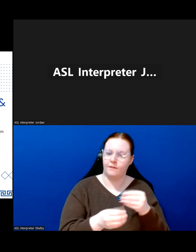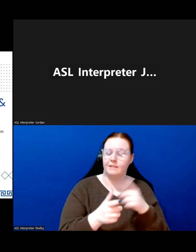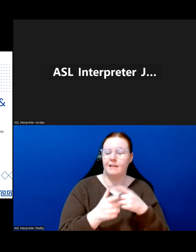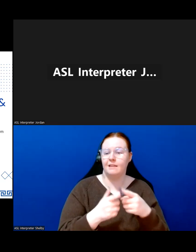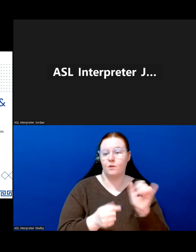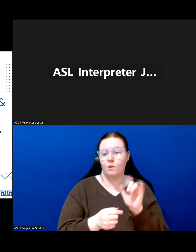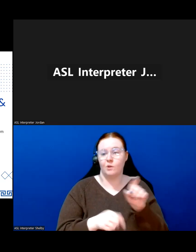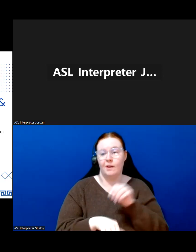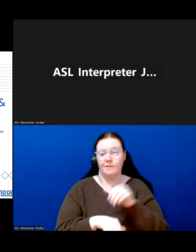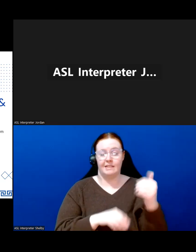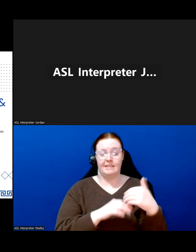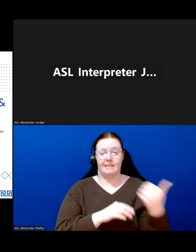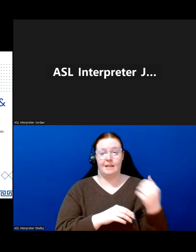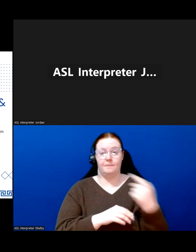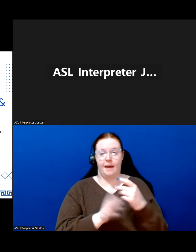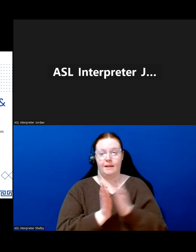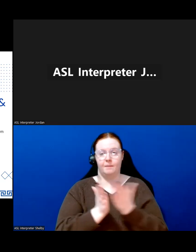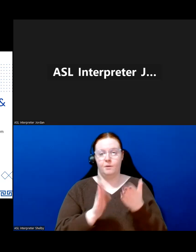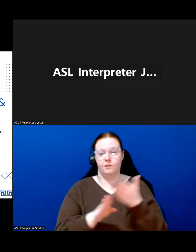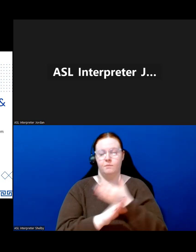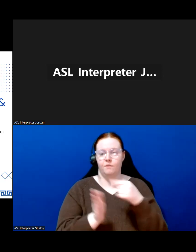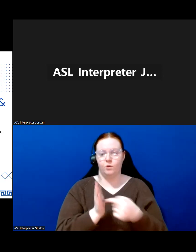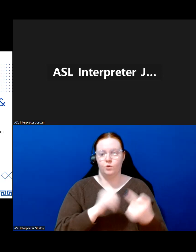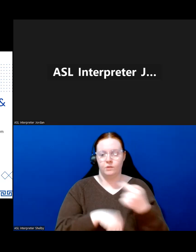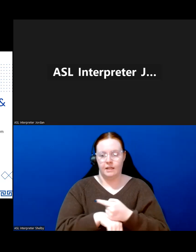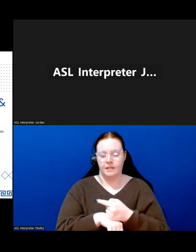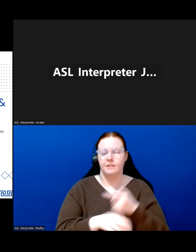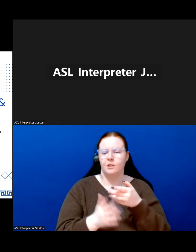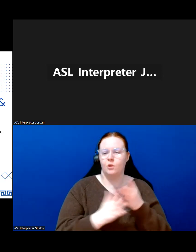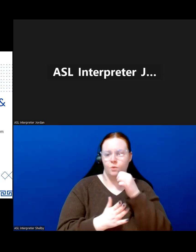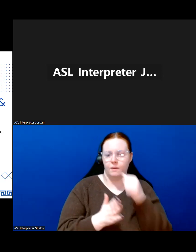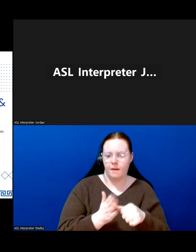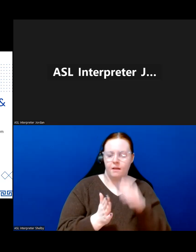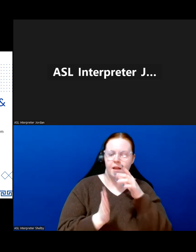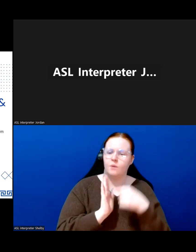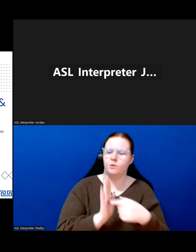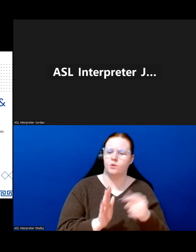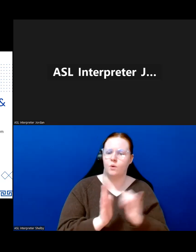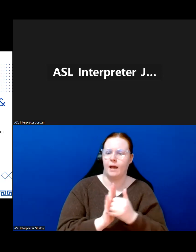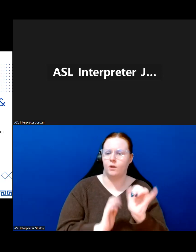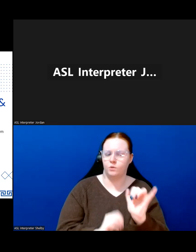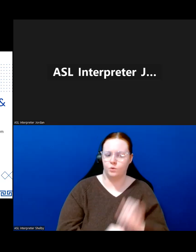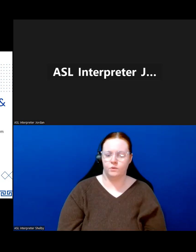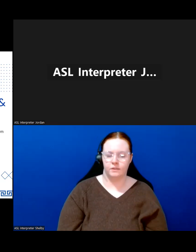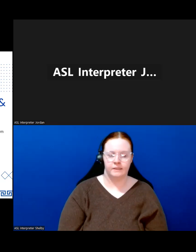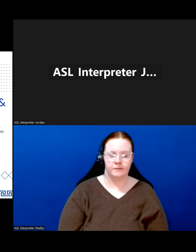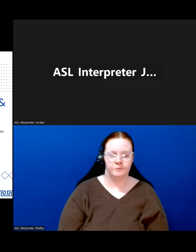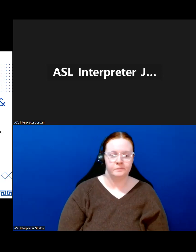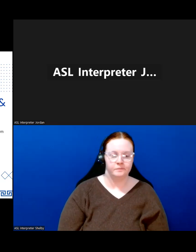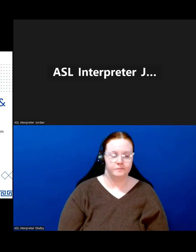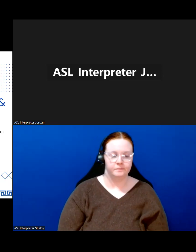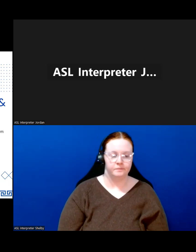date by just sending it in the mail again. And I'll show you how to do this too. So I'll share my screen and do a little